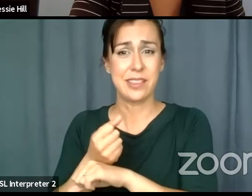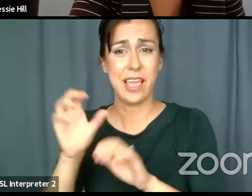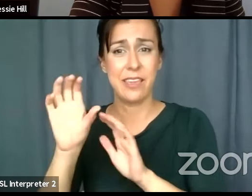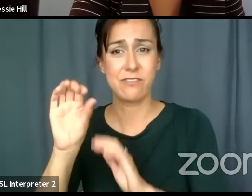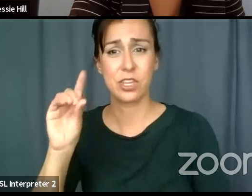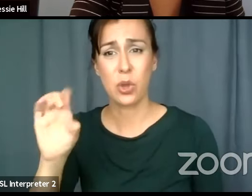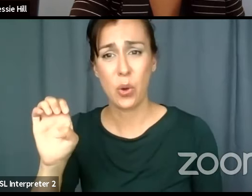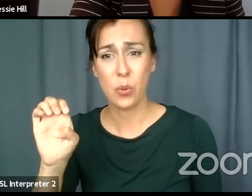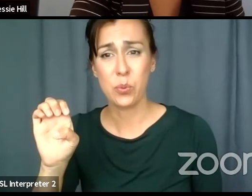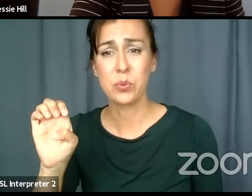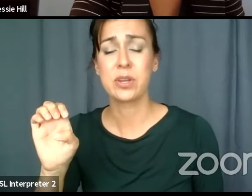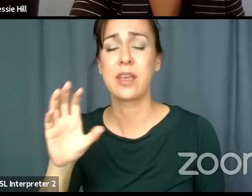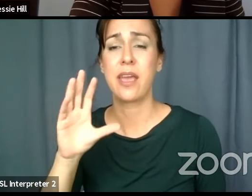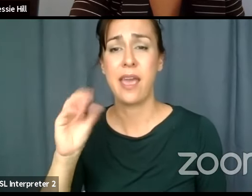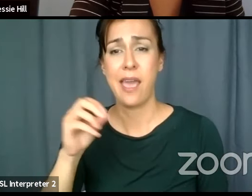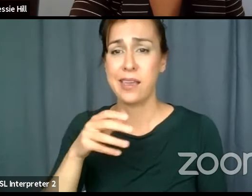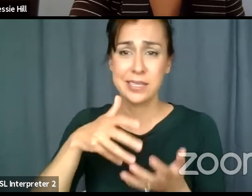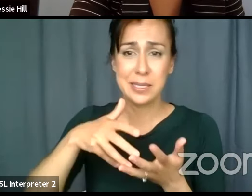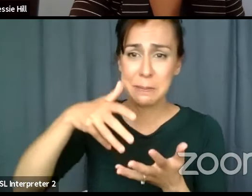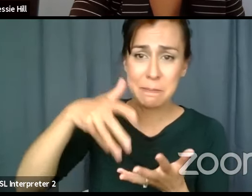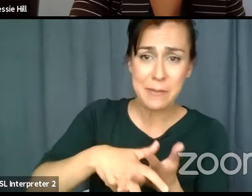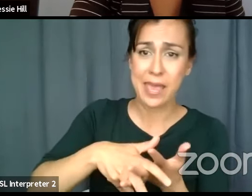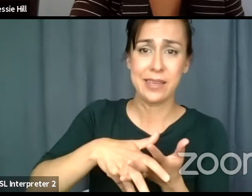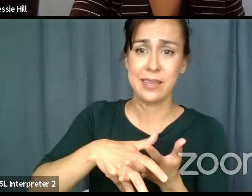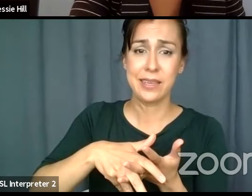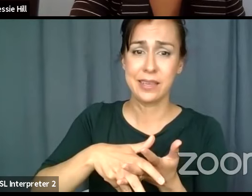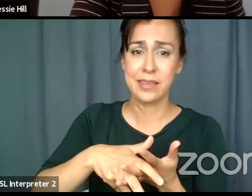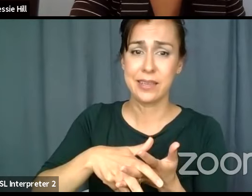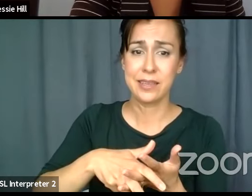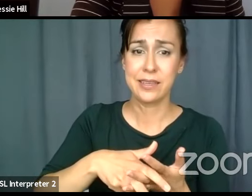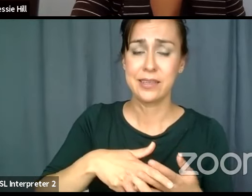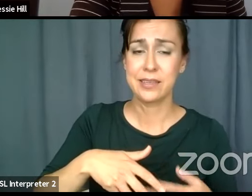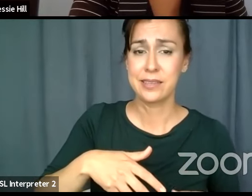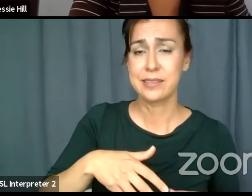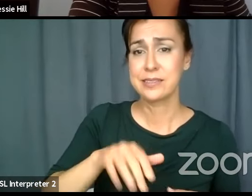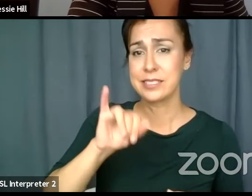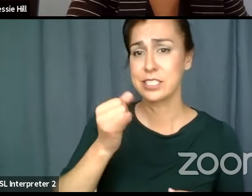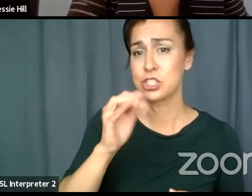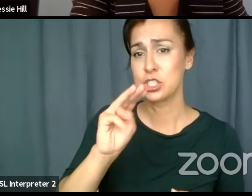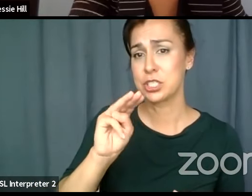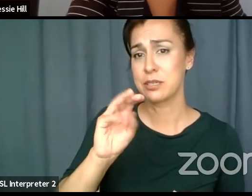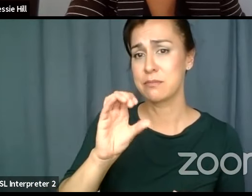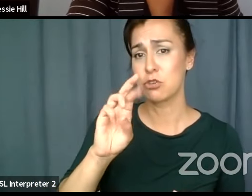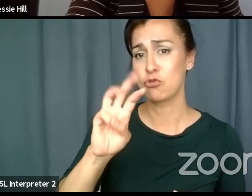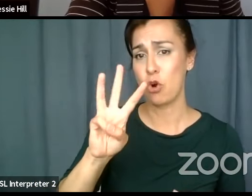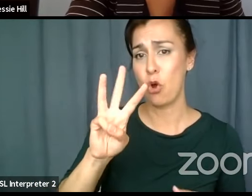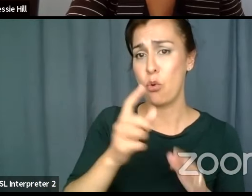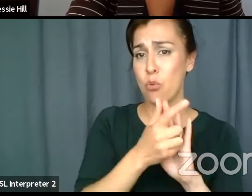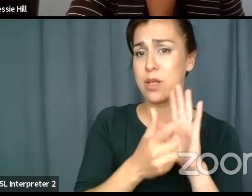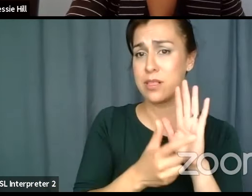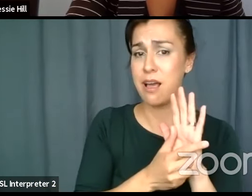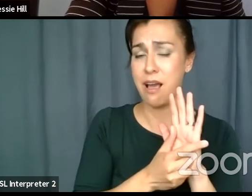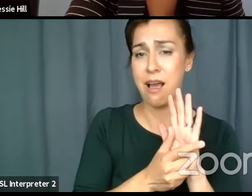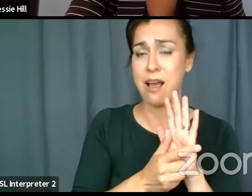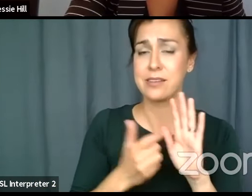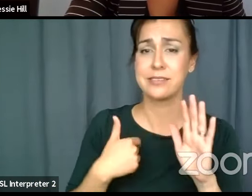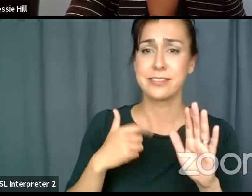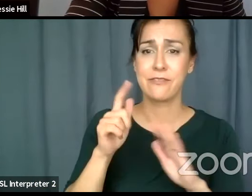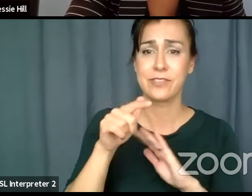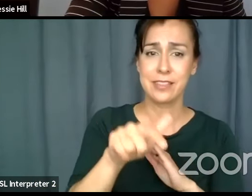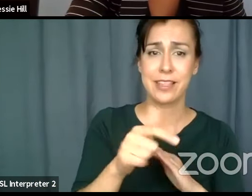also embedded in the Black codes and the Jim Crow codes of the late 1800s, early